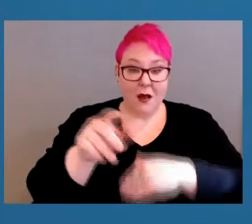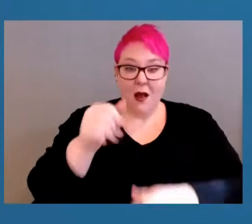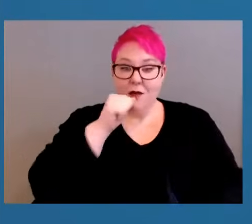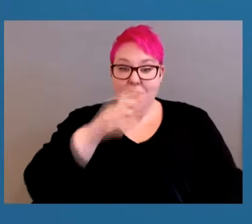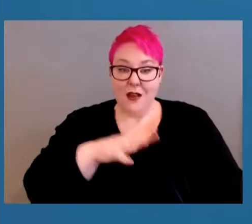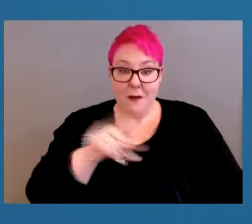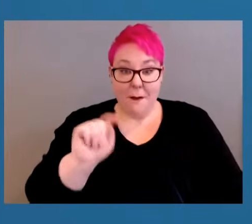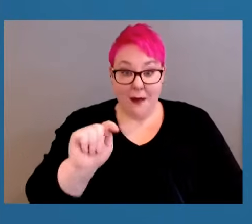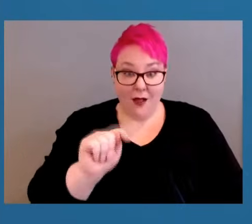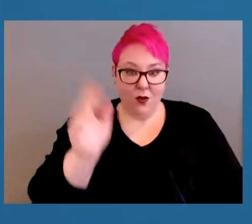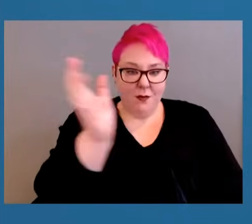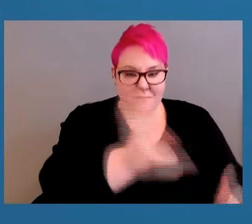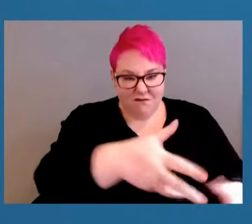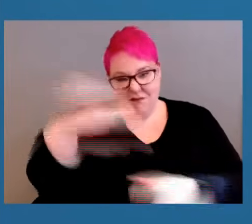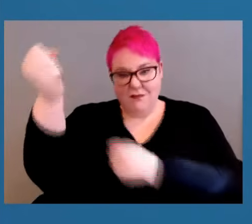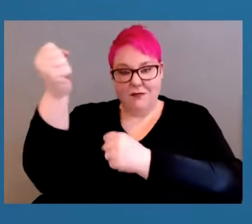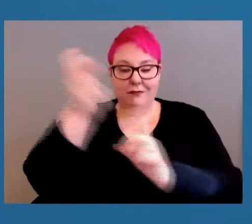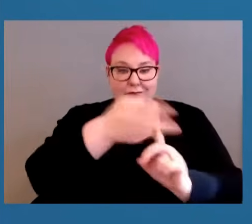else.